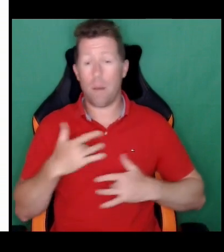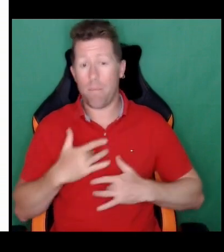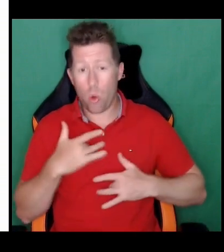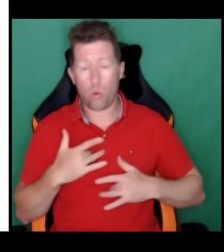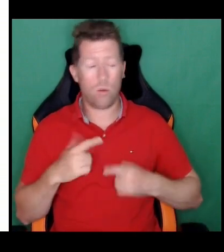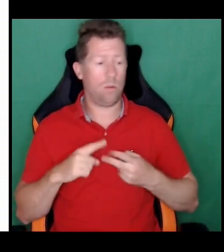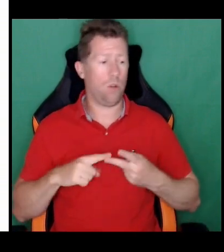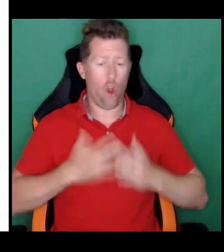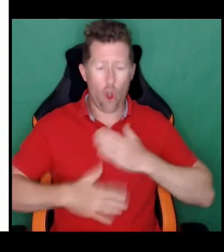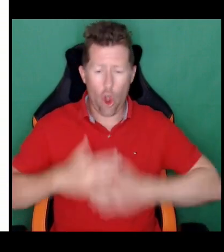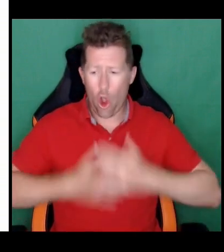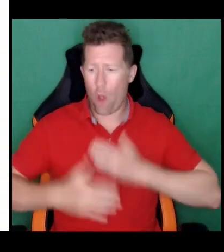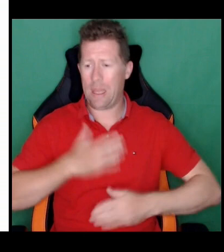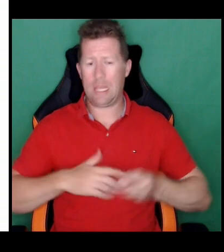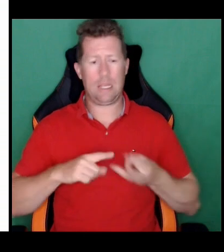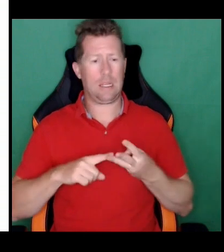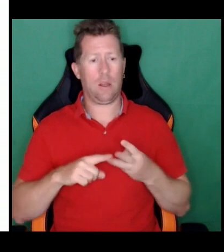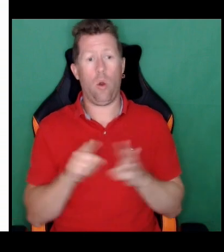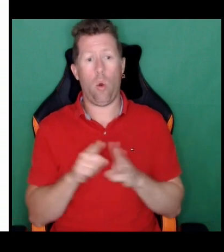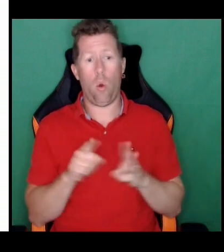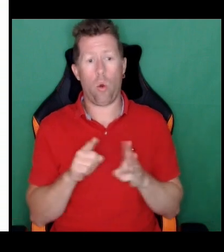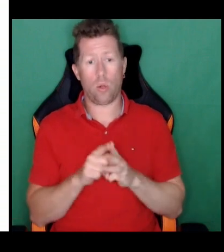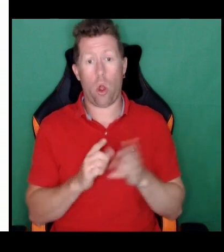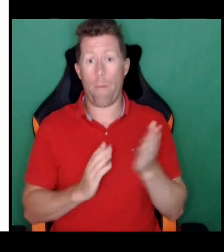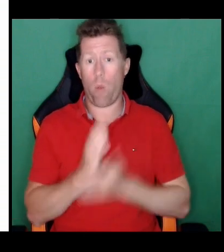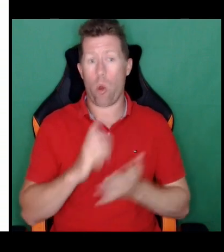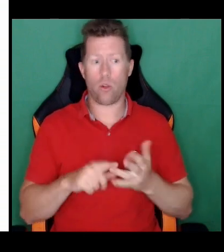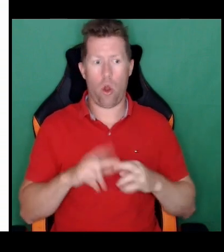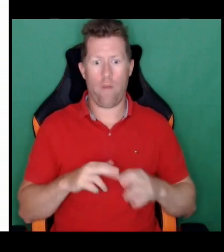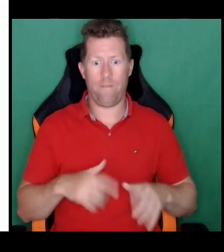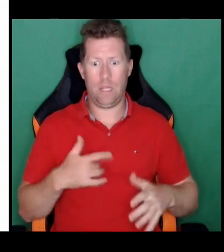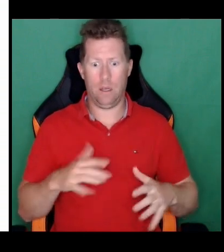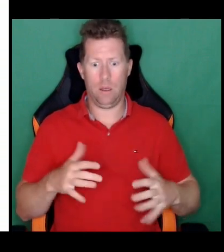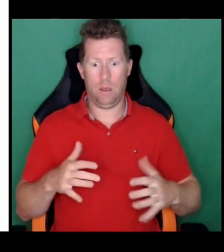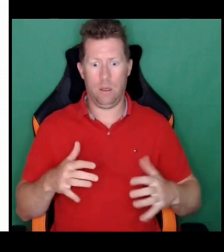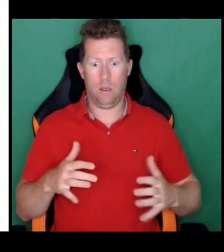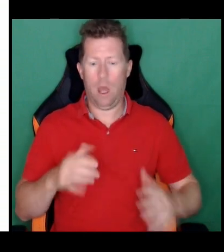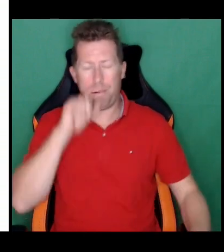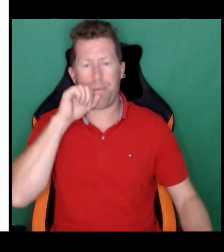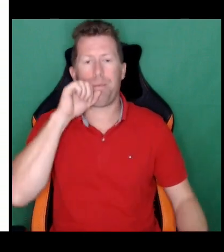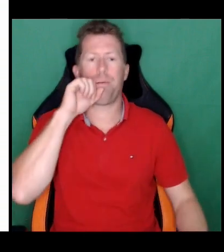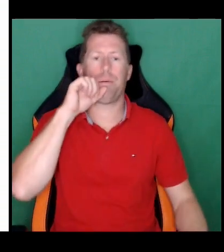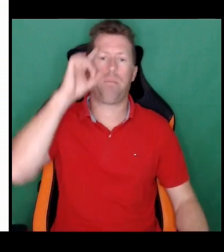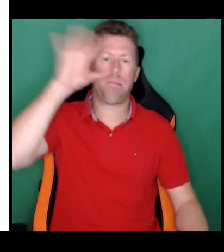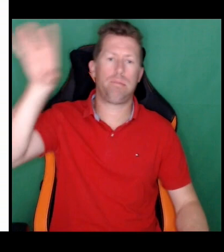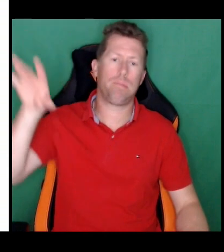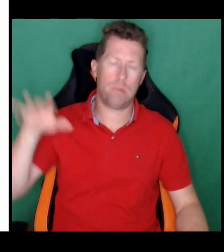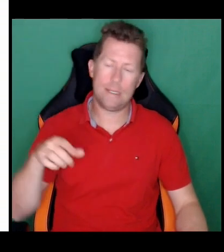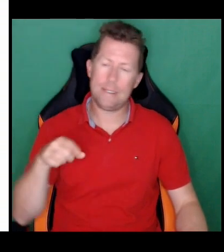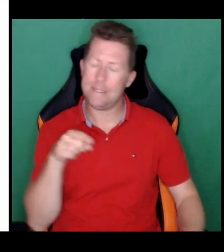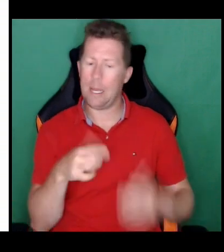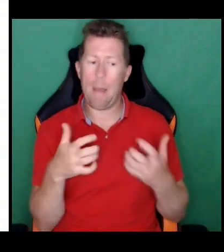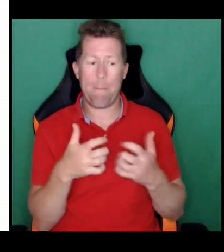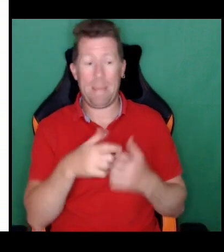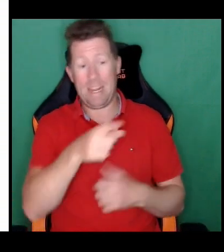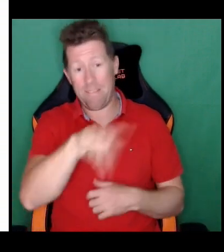coping reasons, and also in response to withdrawal, nicotine withdrawal. For many of them,